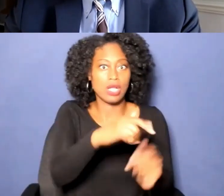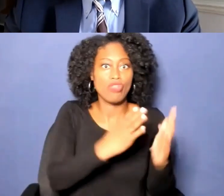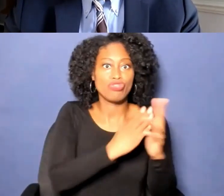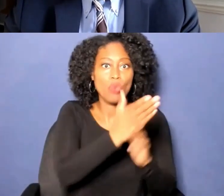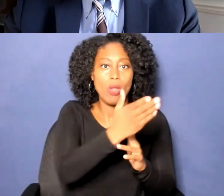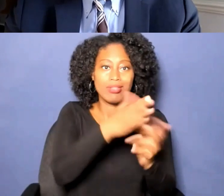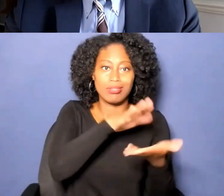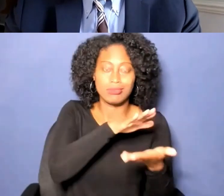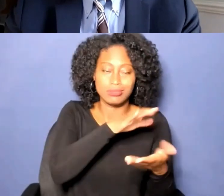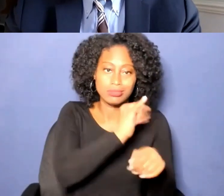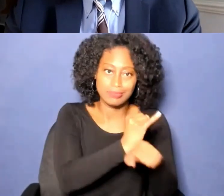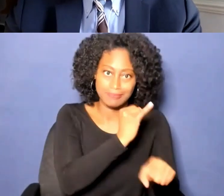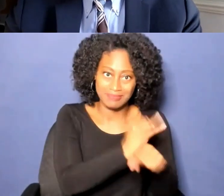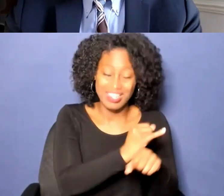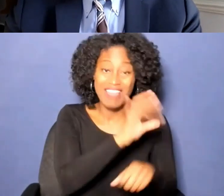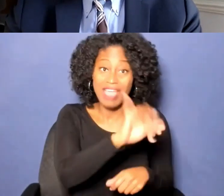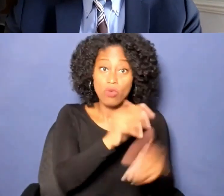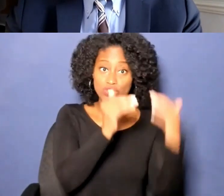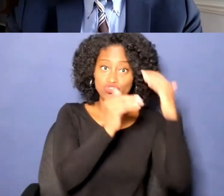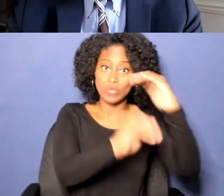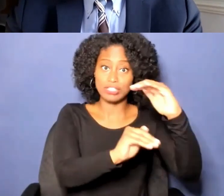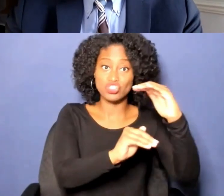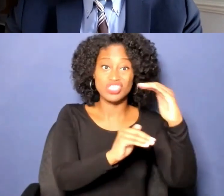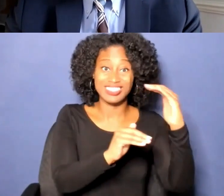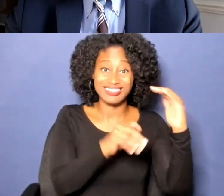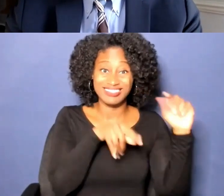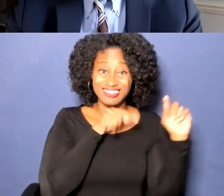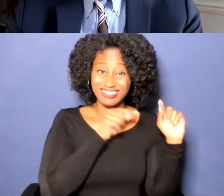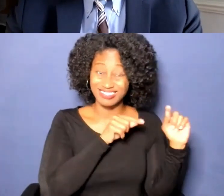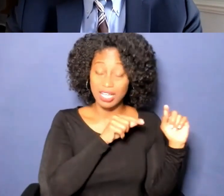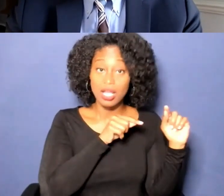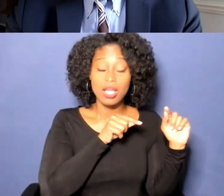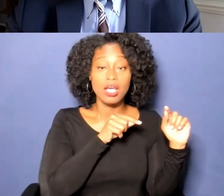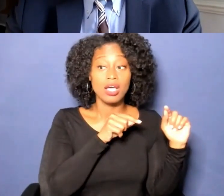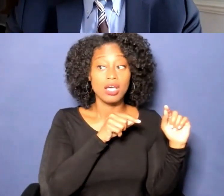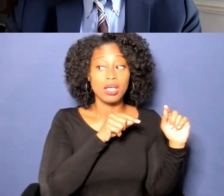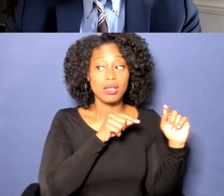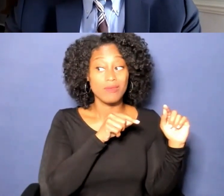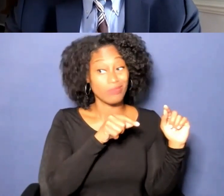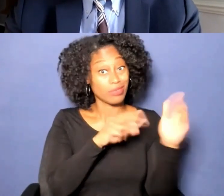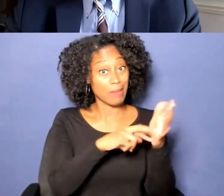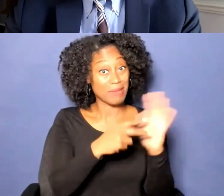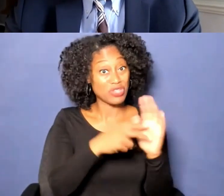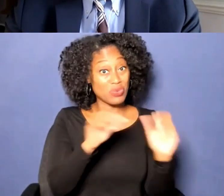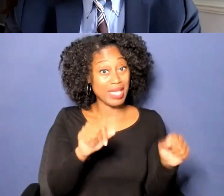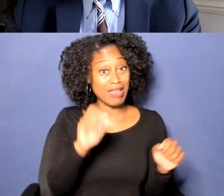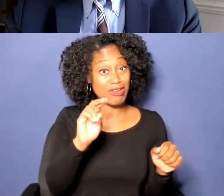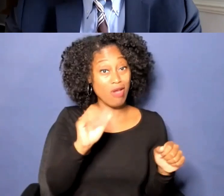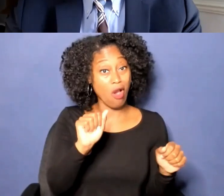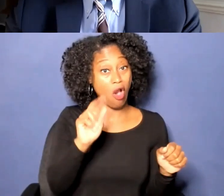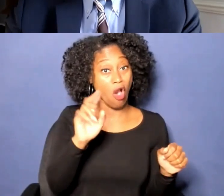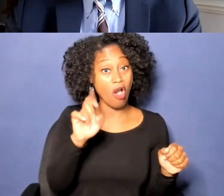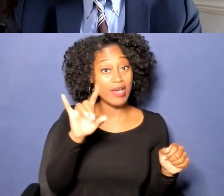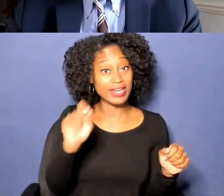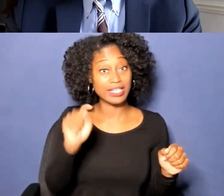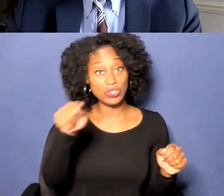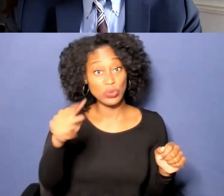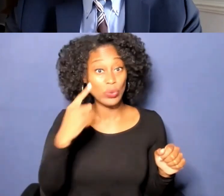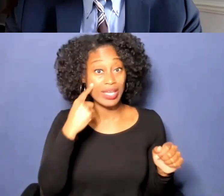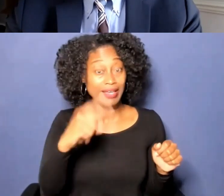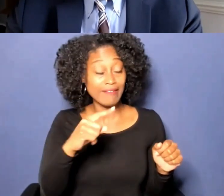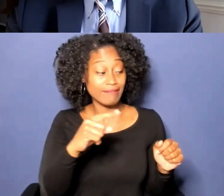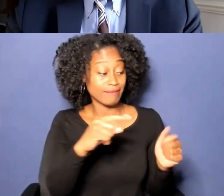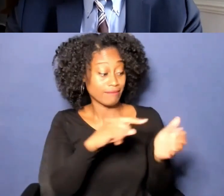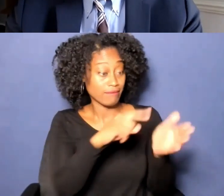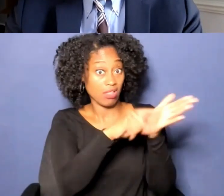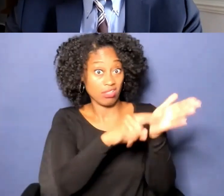built with an understanding that you are available for an audit should you be audited. And people will come, and